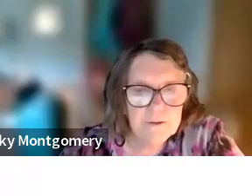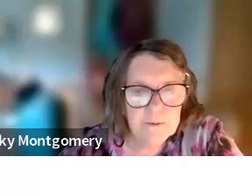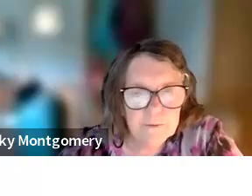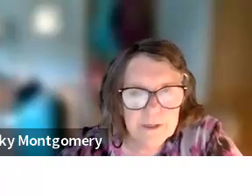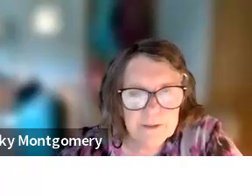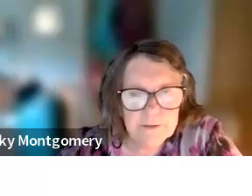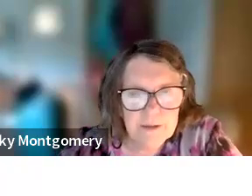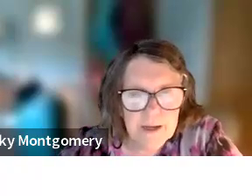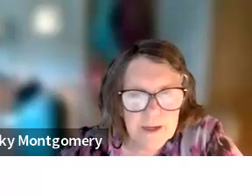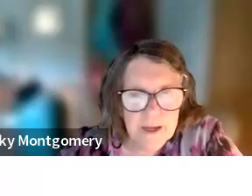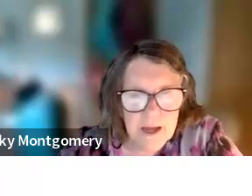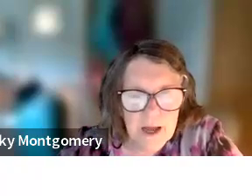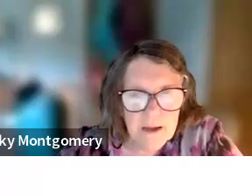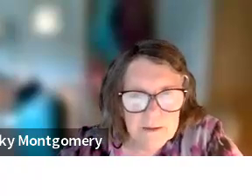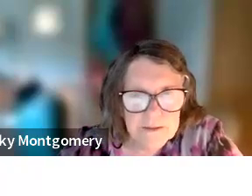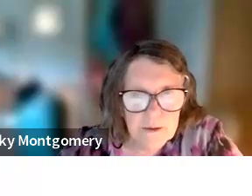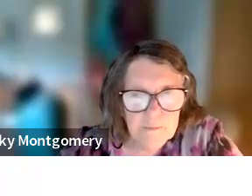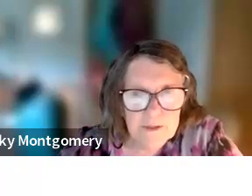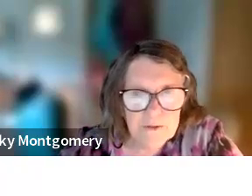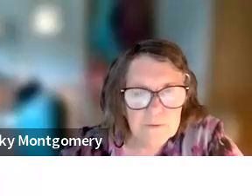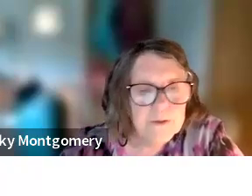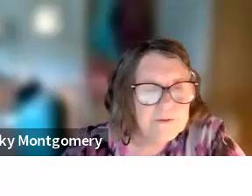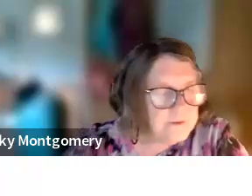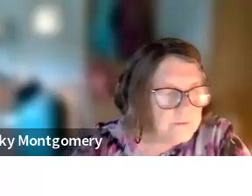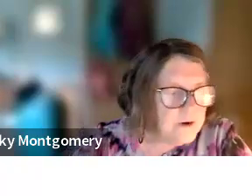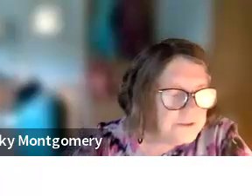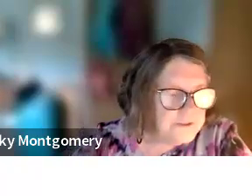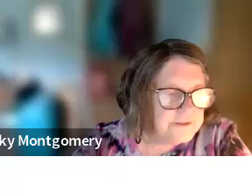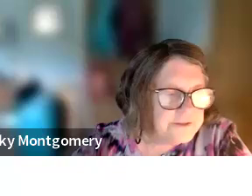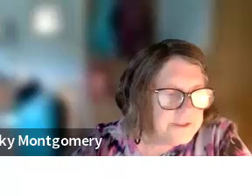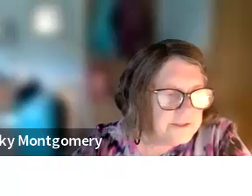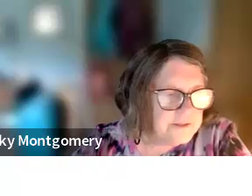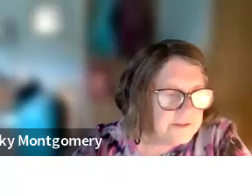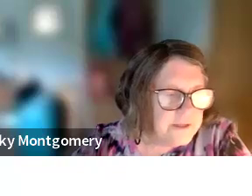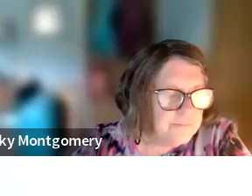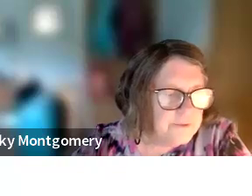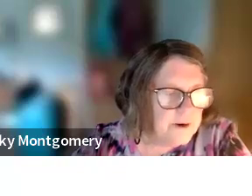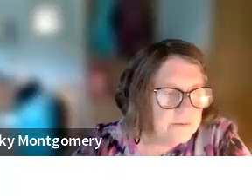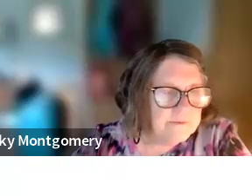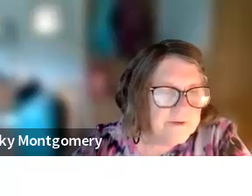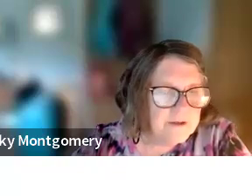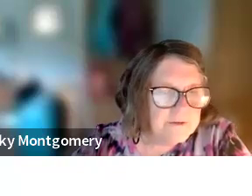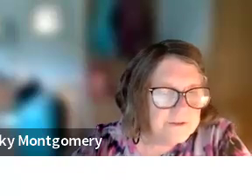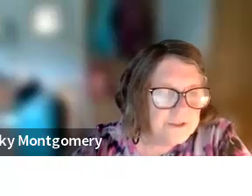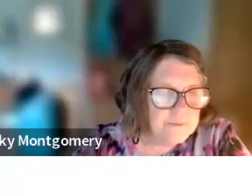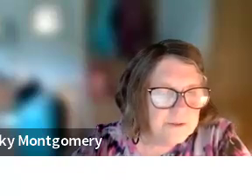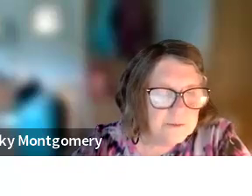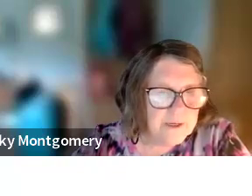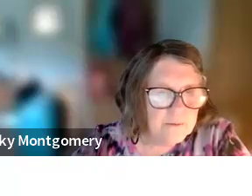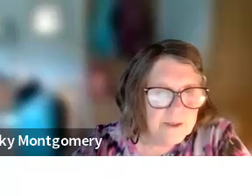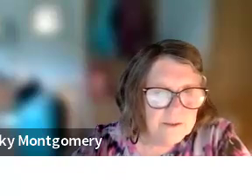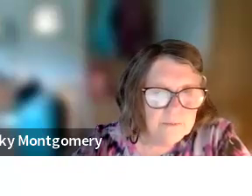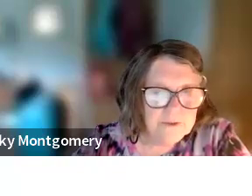hard to do. And so I'm really thrilled that the Washington State Department of Health has jumped